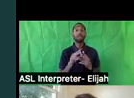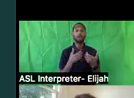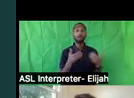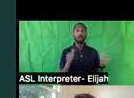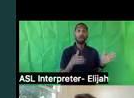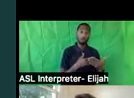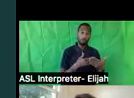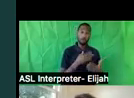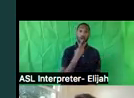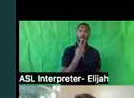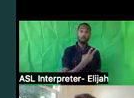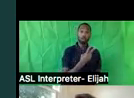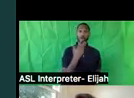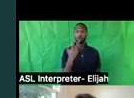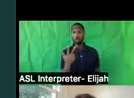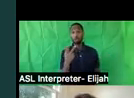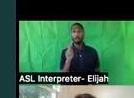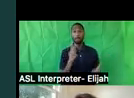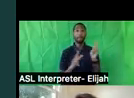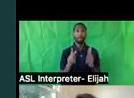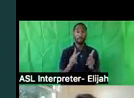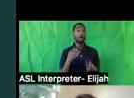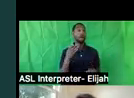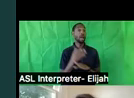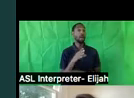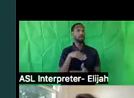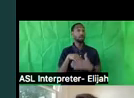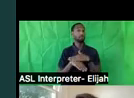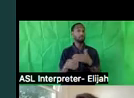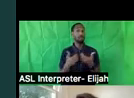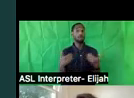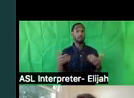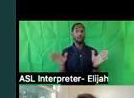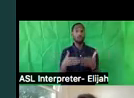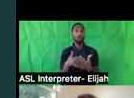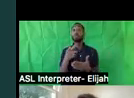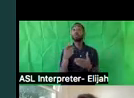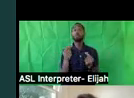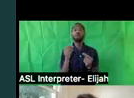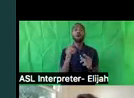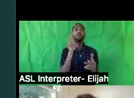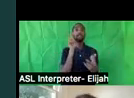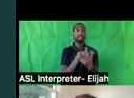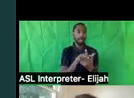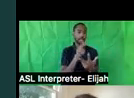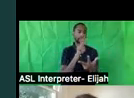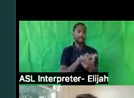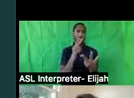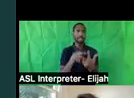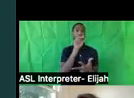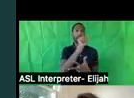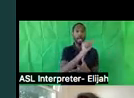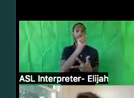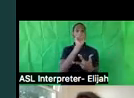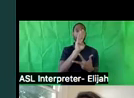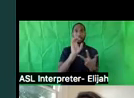of either 2 or 3. And once you get into your breakout room, you'll need to assign an A, B, and a C